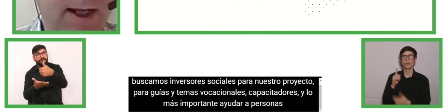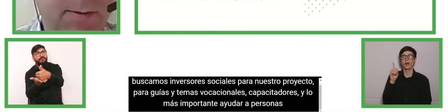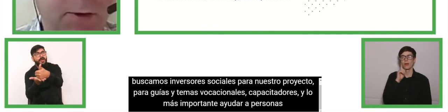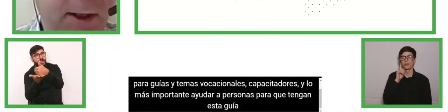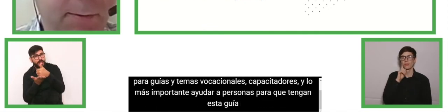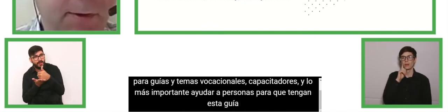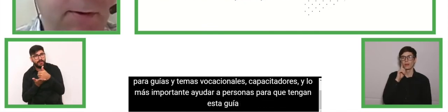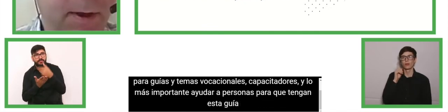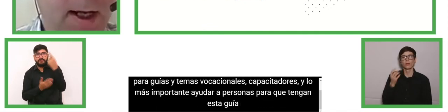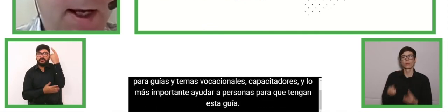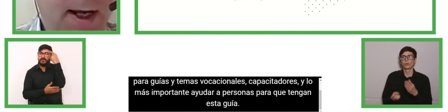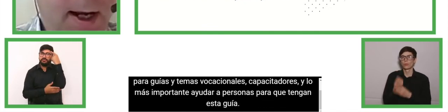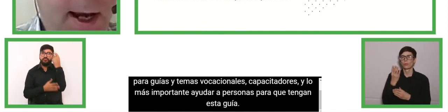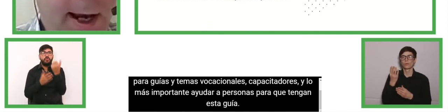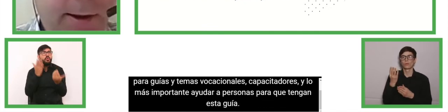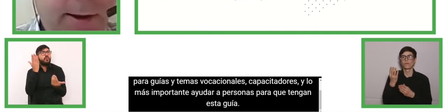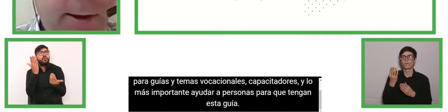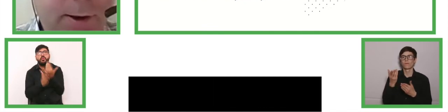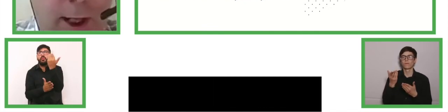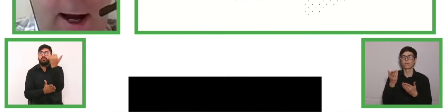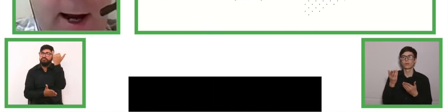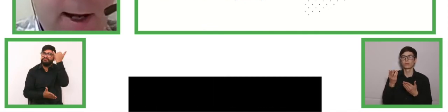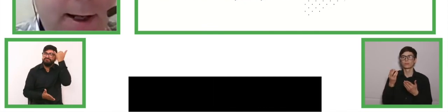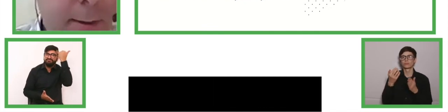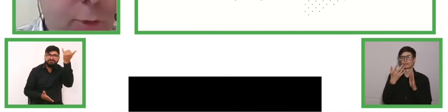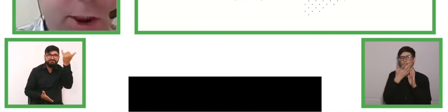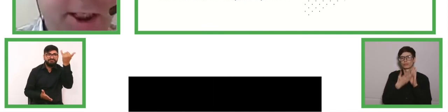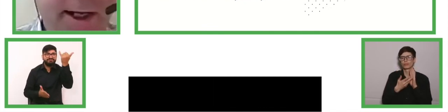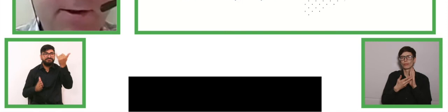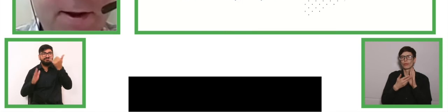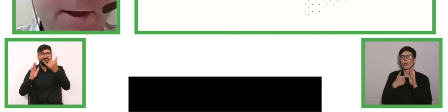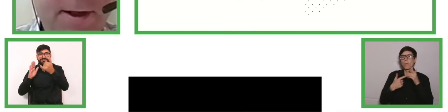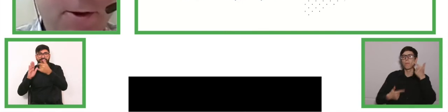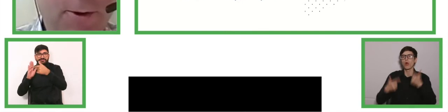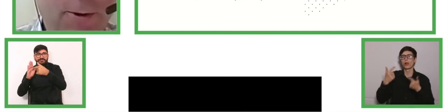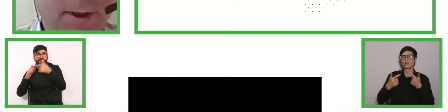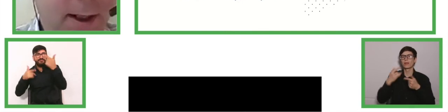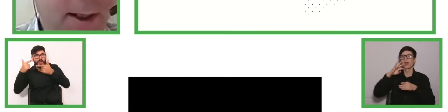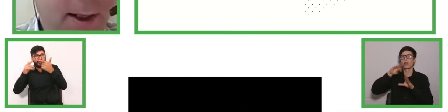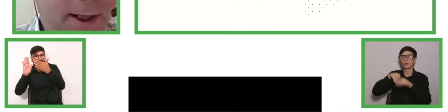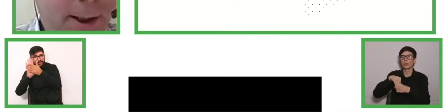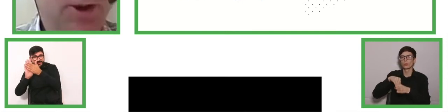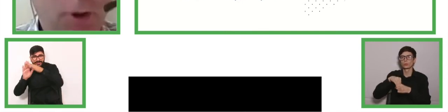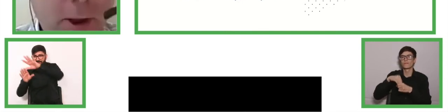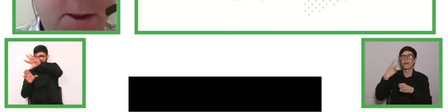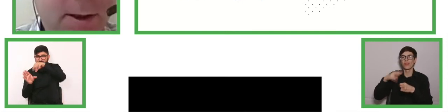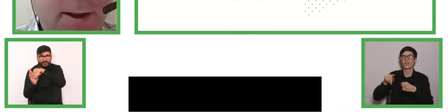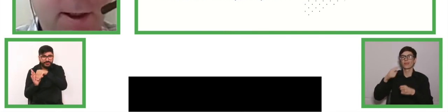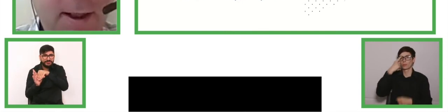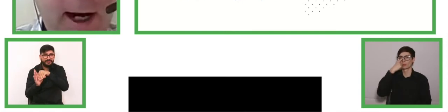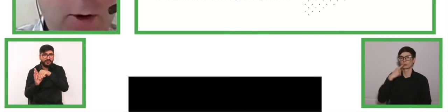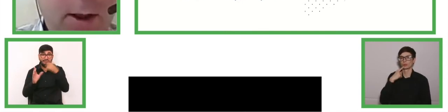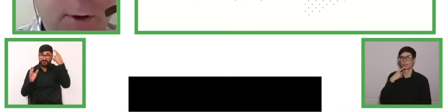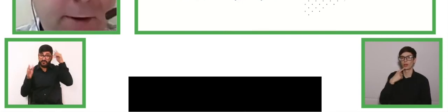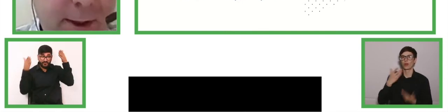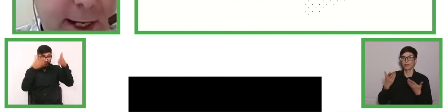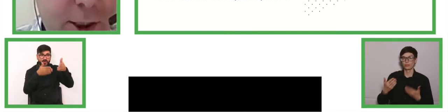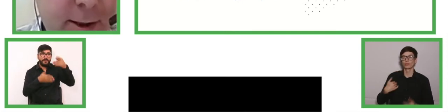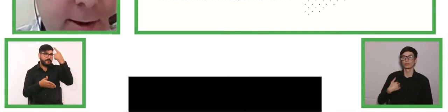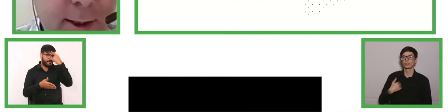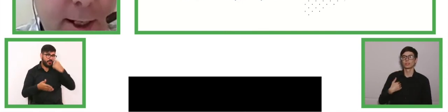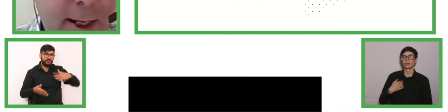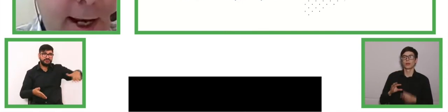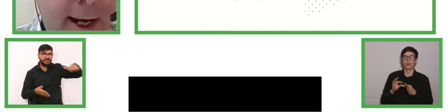and museums. And yeah, I appreciate that you joined our